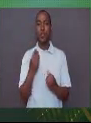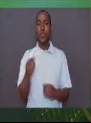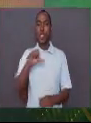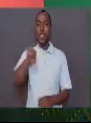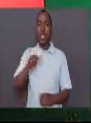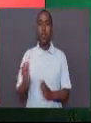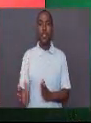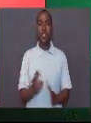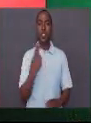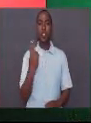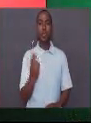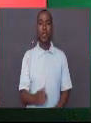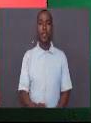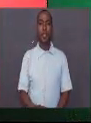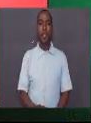injera.